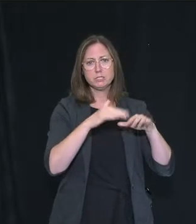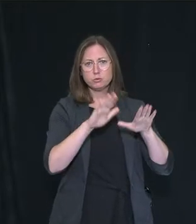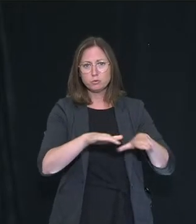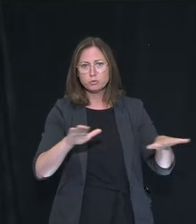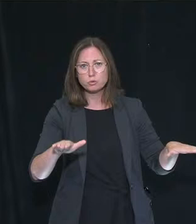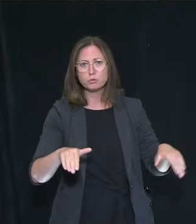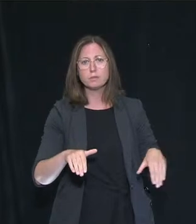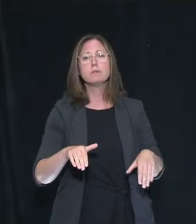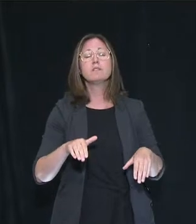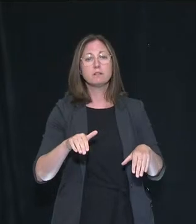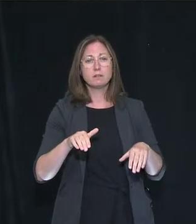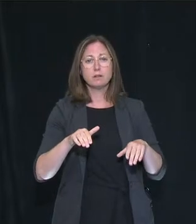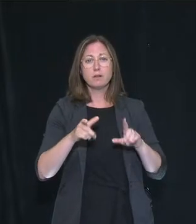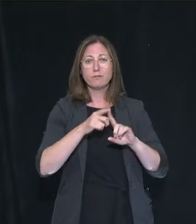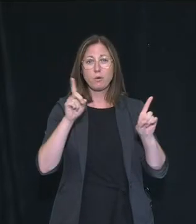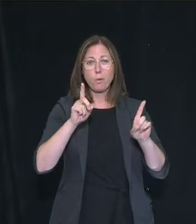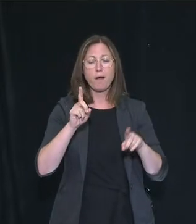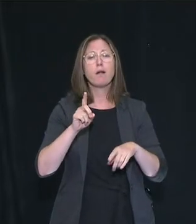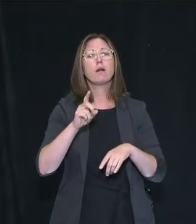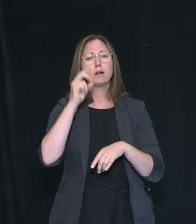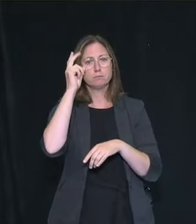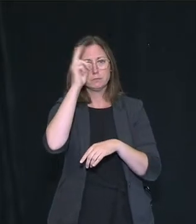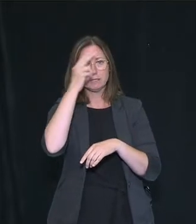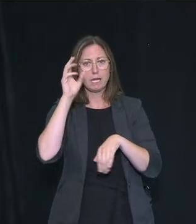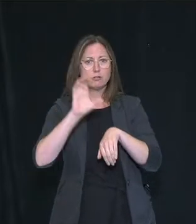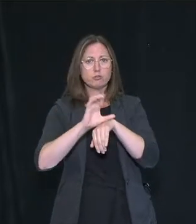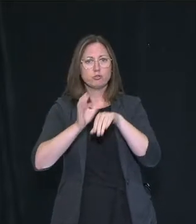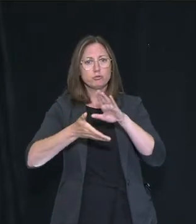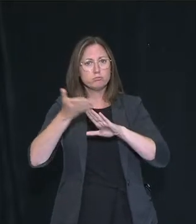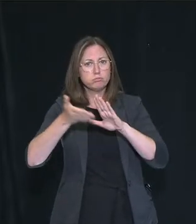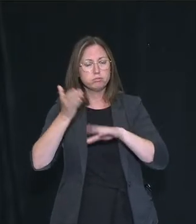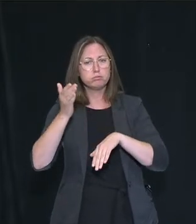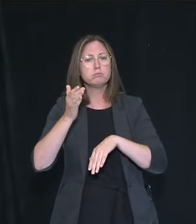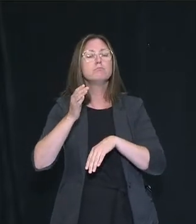in church-run residential schools.